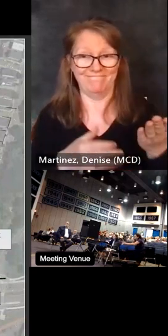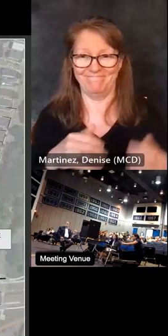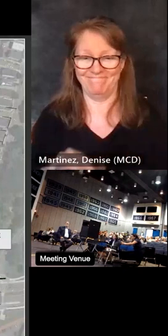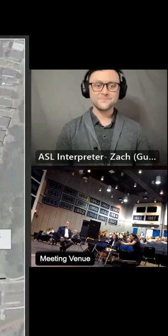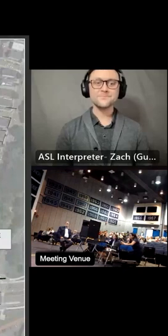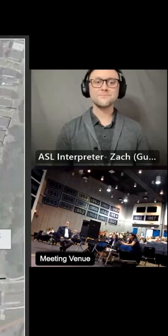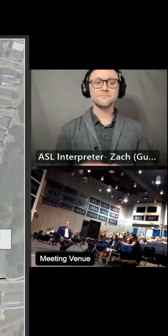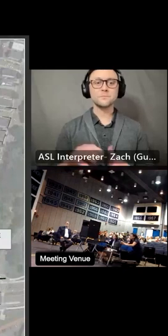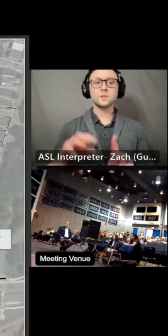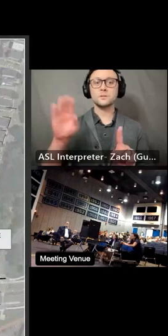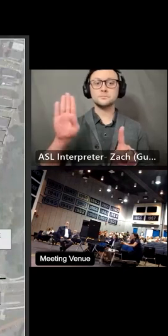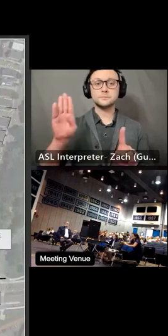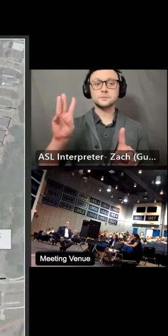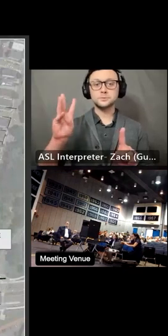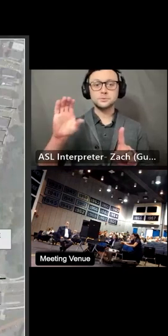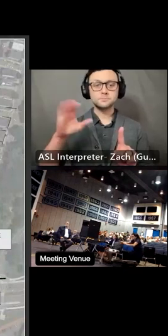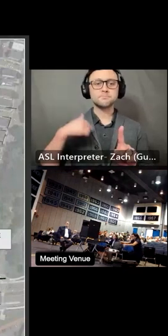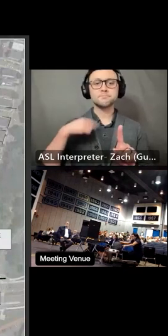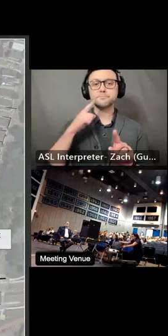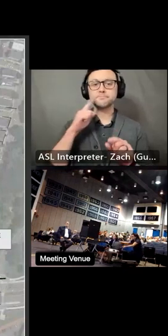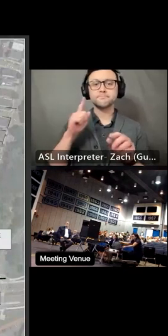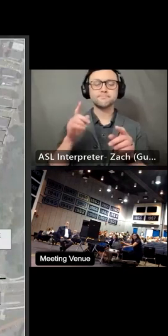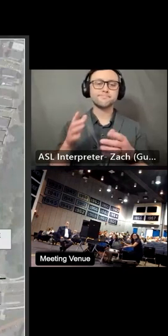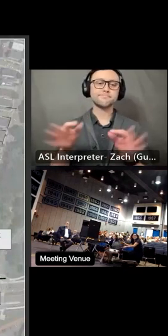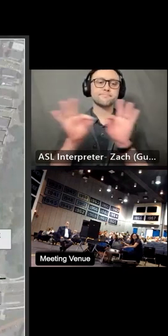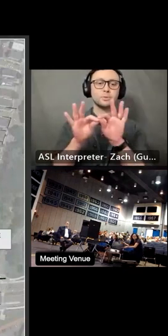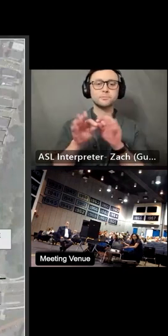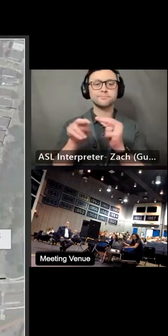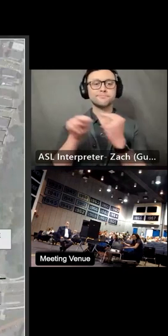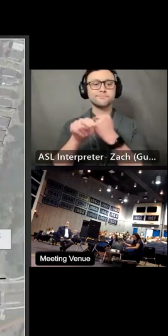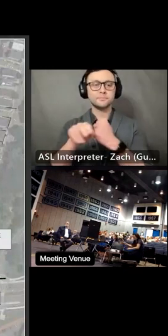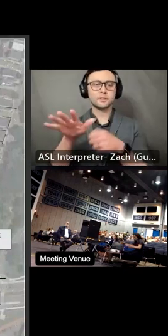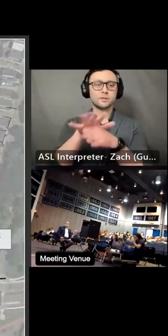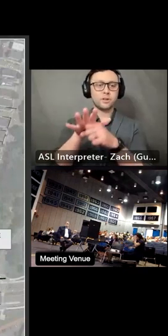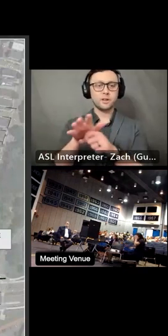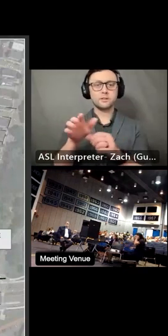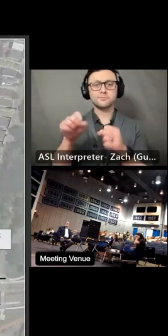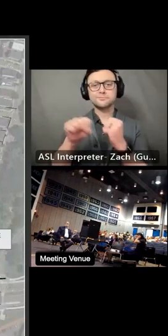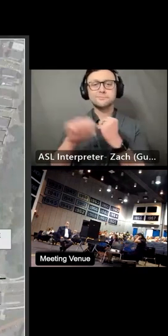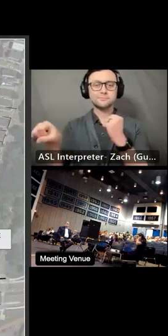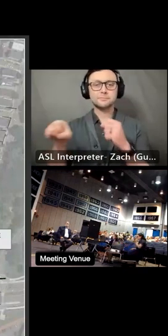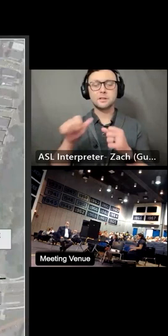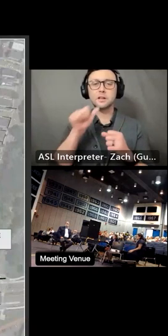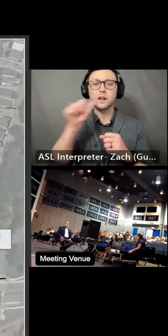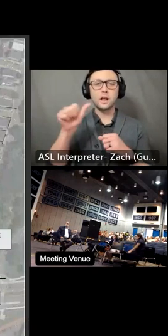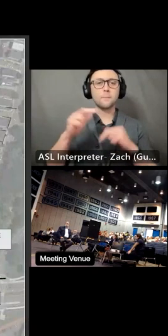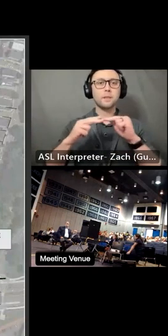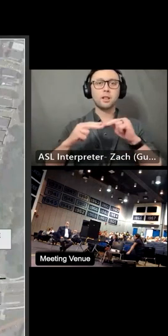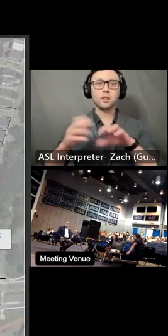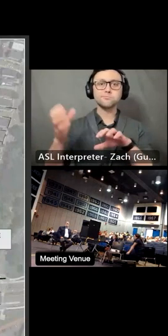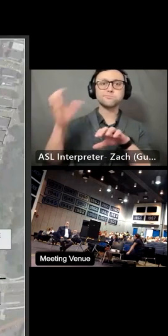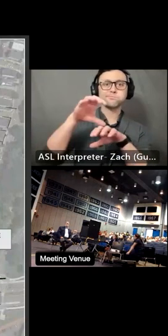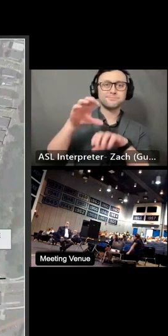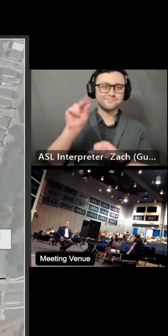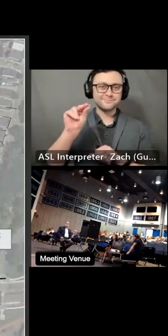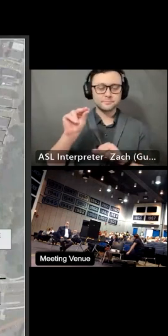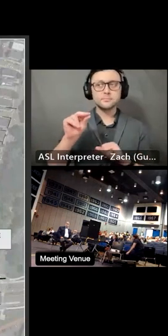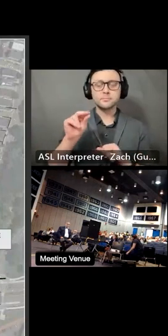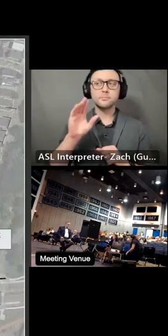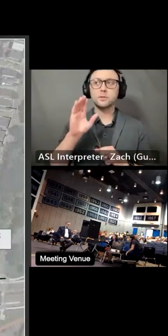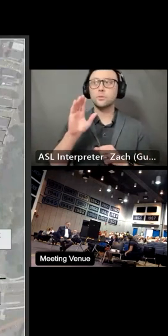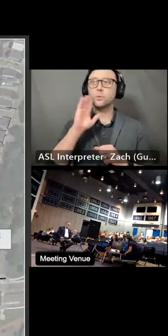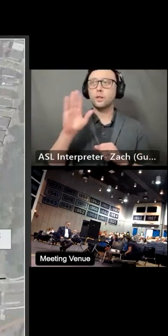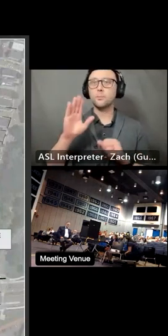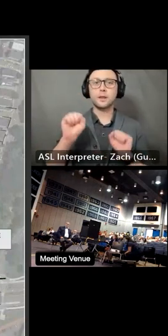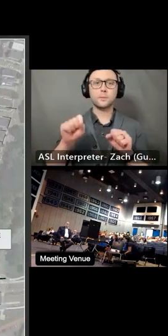Brook conduit, that's really running bisecting through the site. And we know that we can't build directly on top of that so that they can